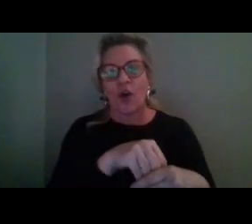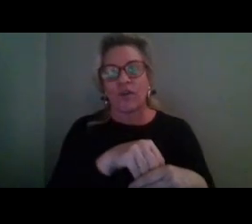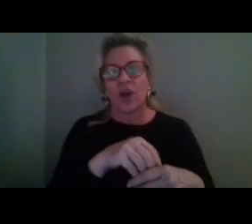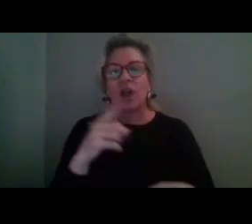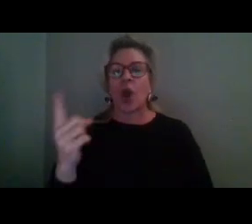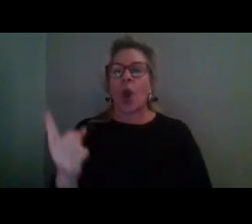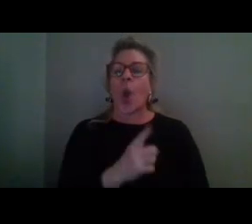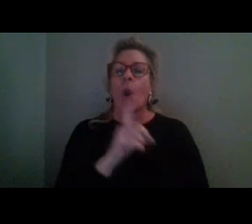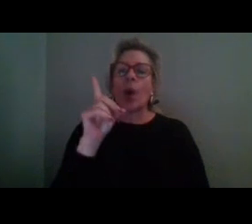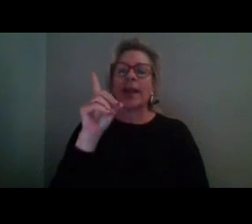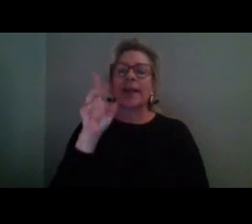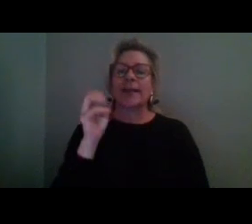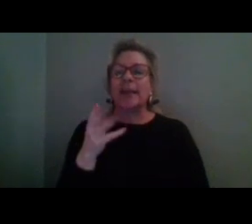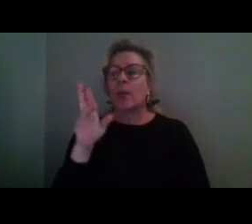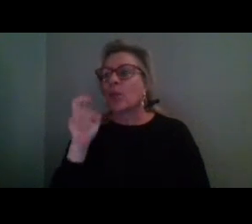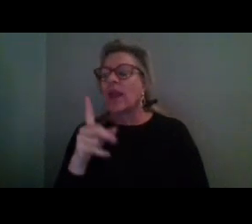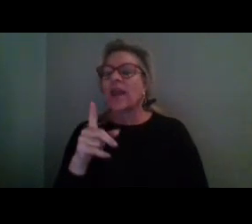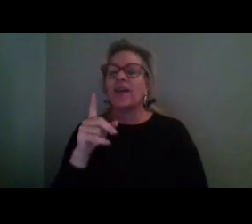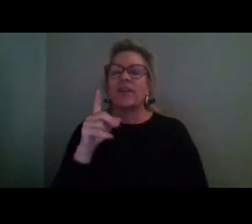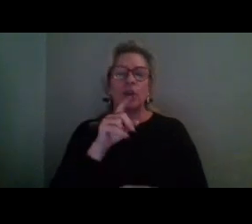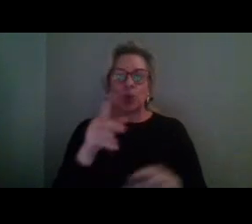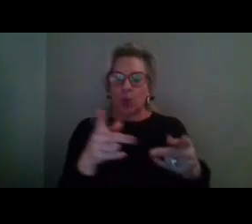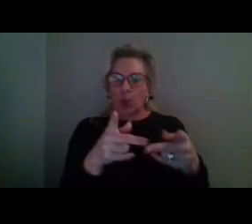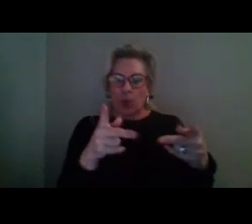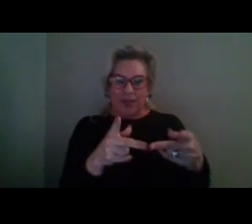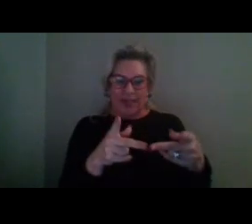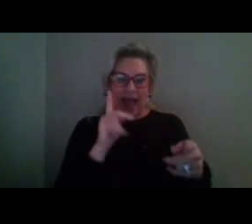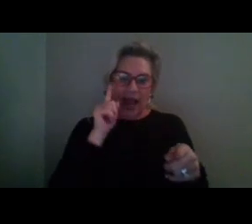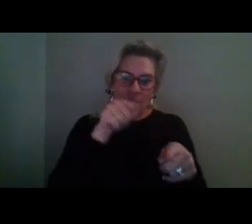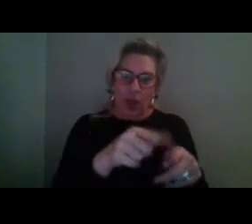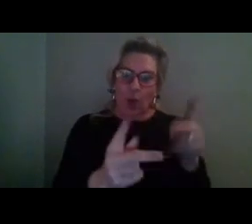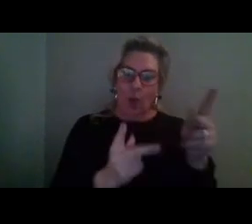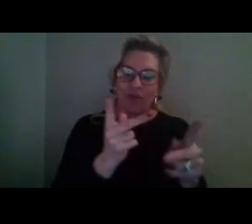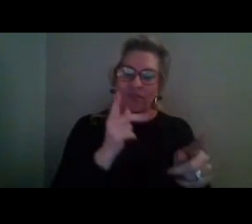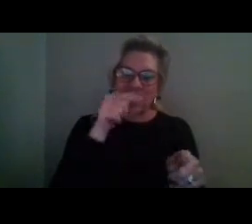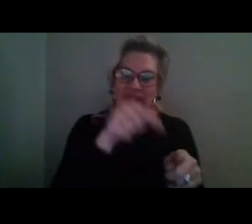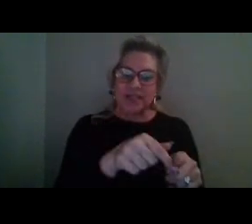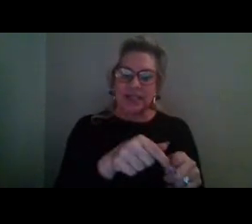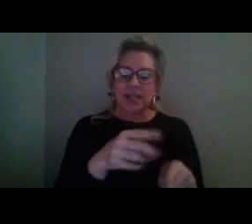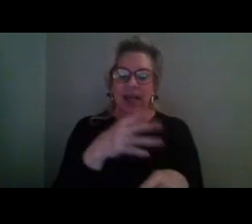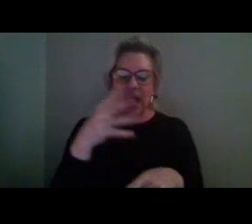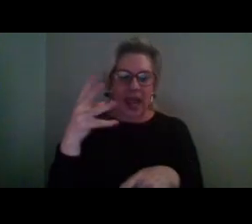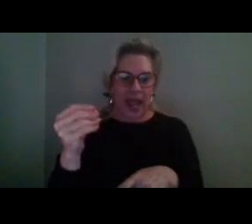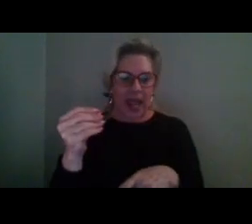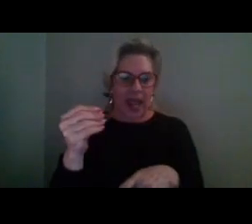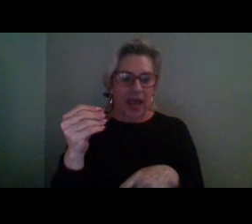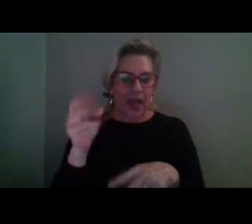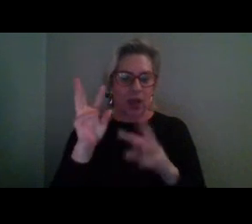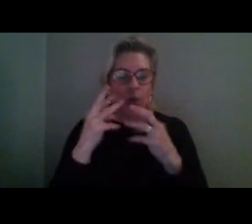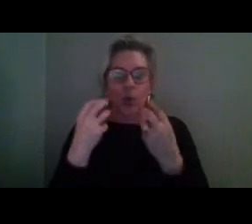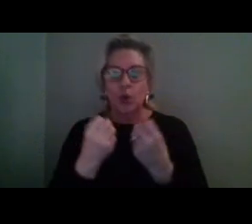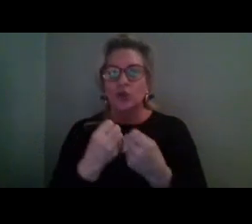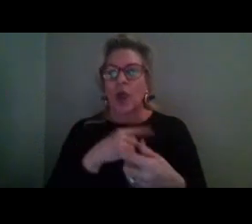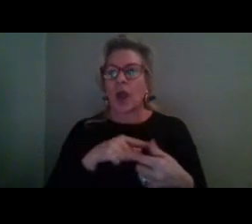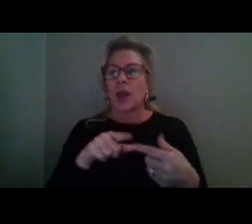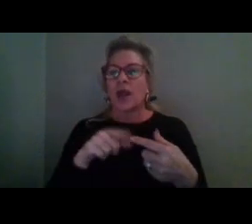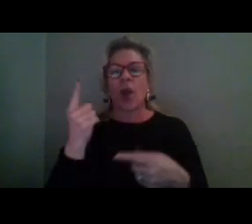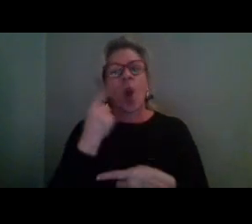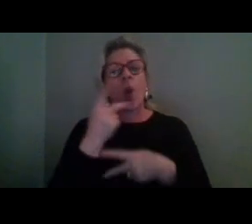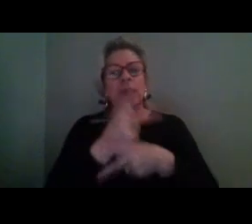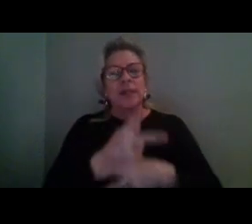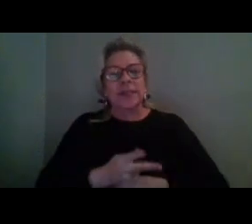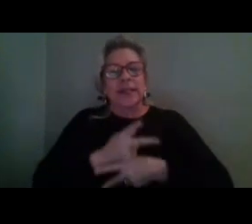and site visits and branch workshops, and they're careful about what